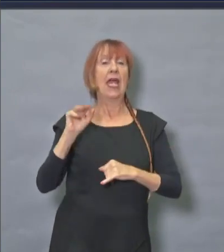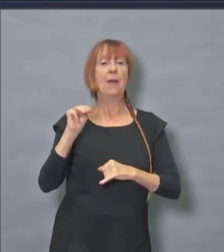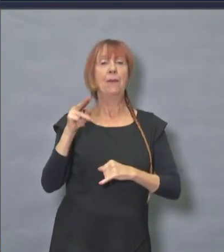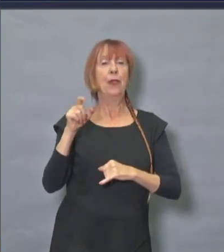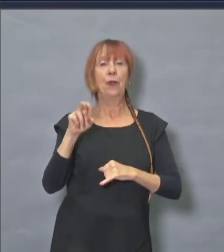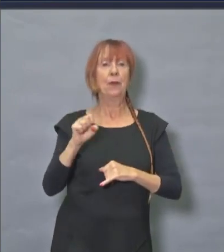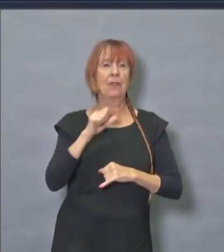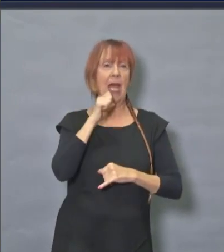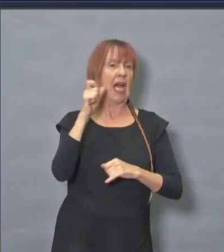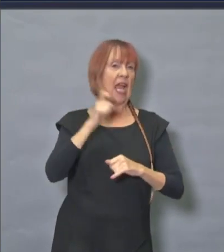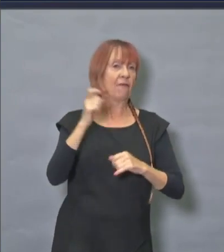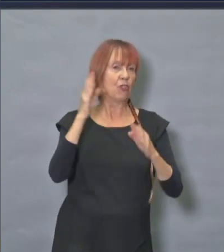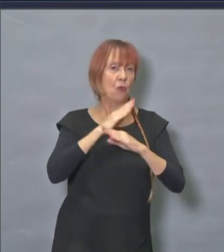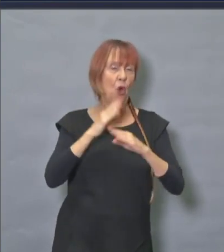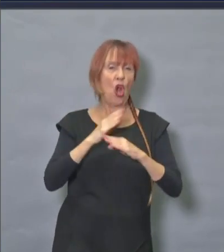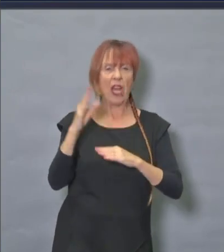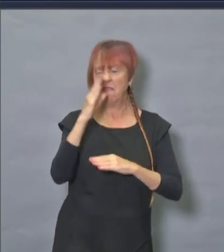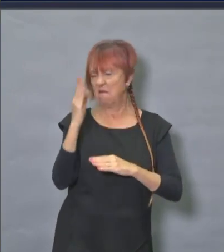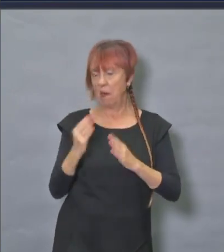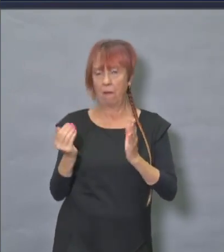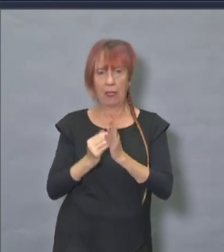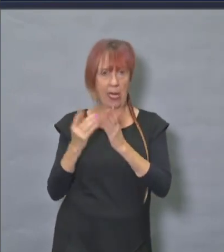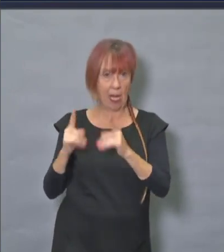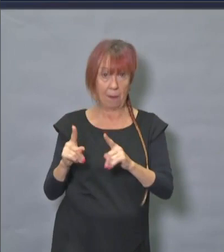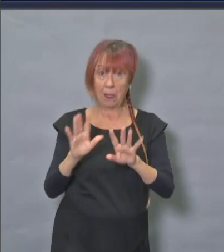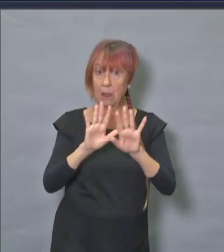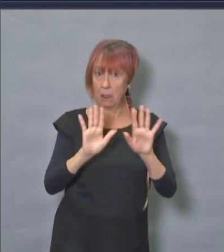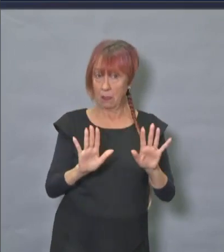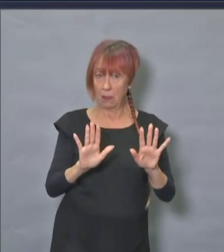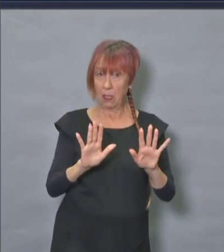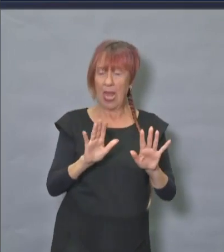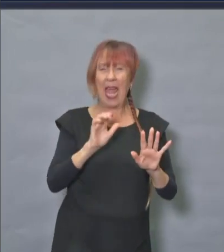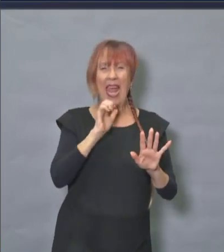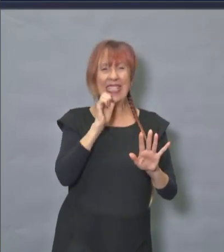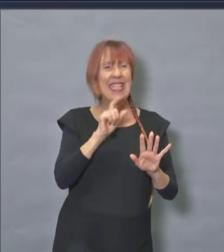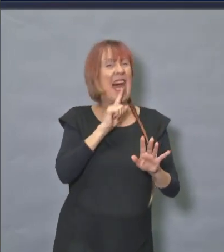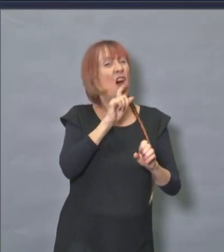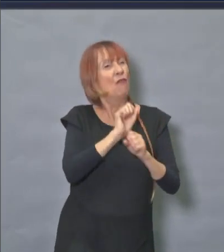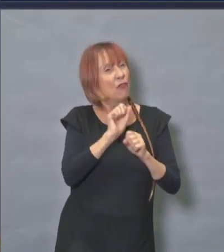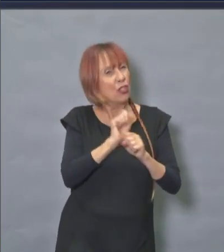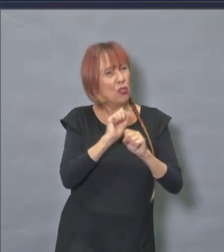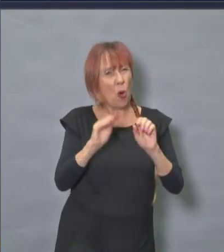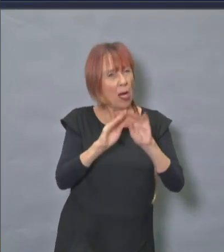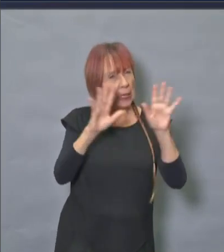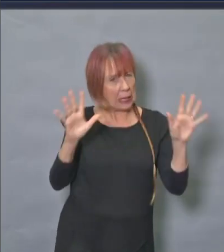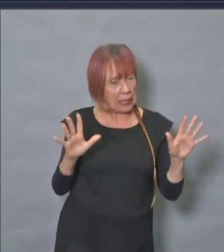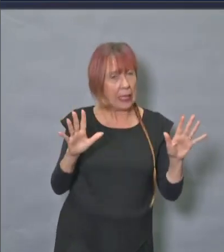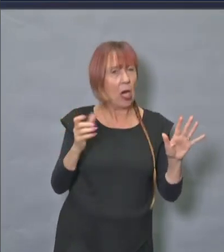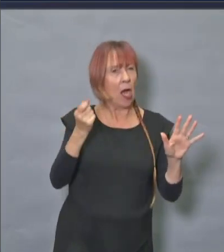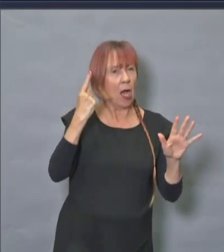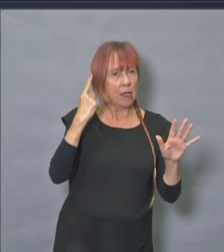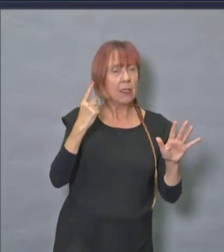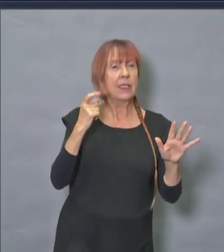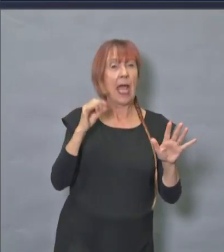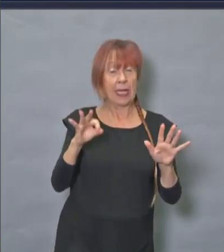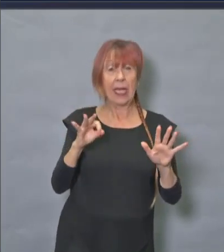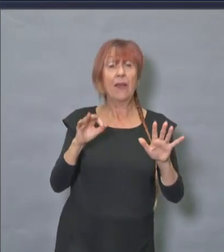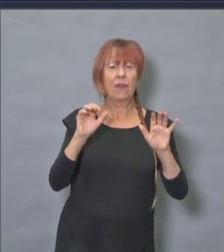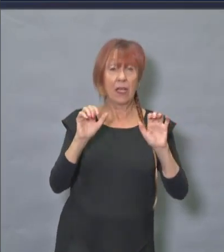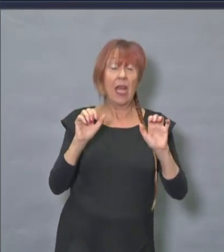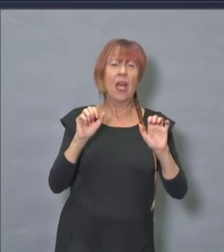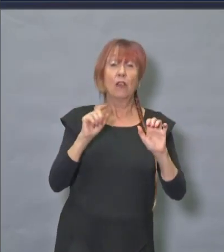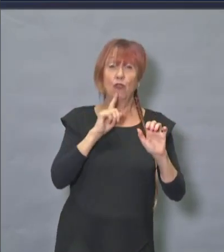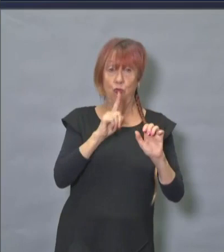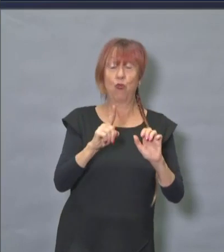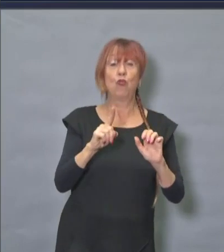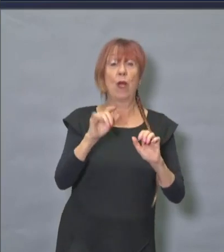to worry or wear a cloth face covering. But it's not clear that you have immunity from the virus, which means you can become